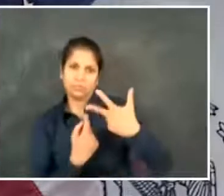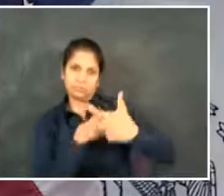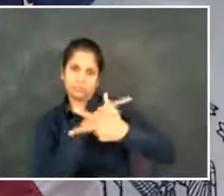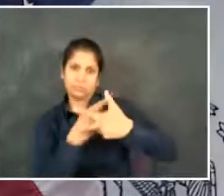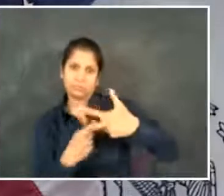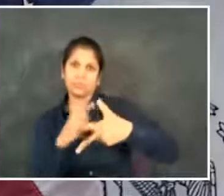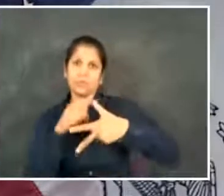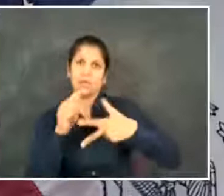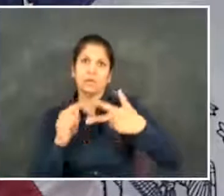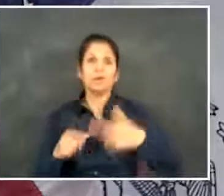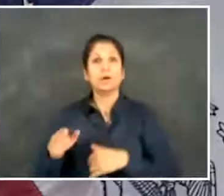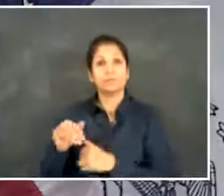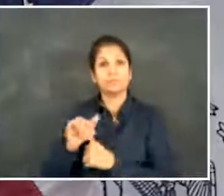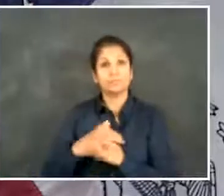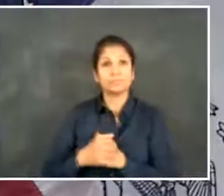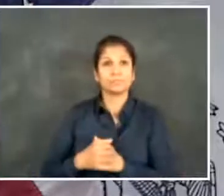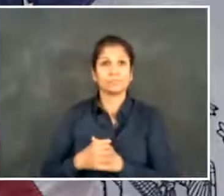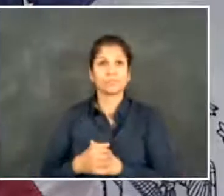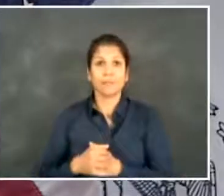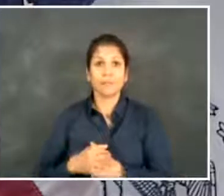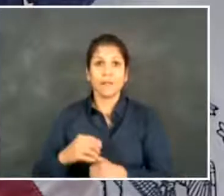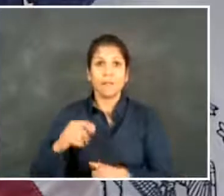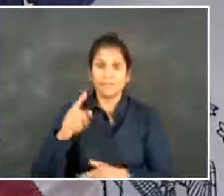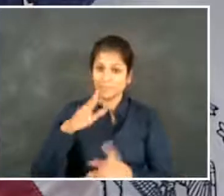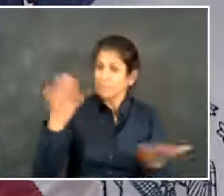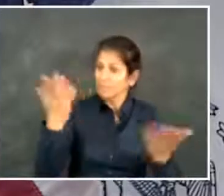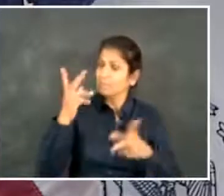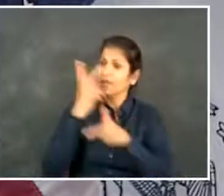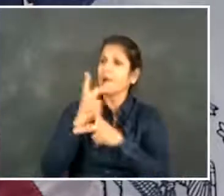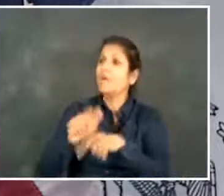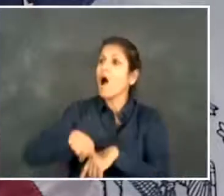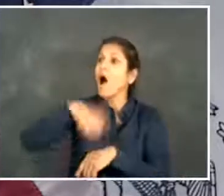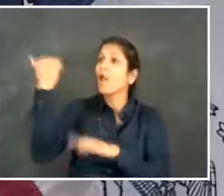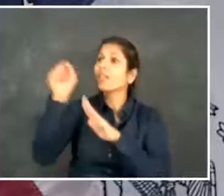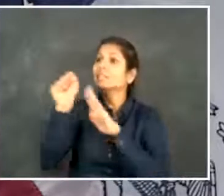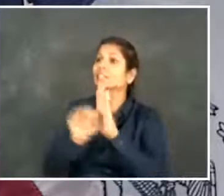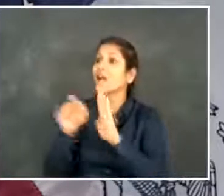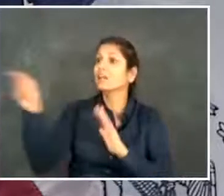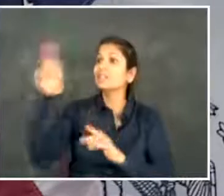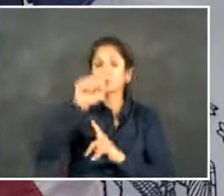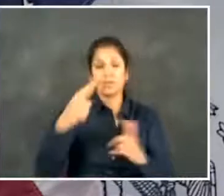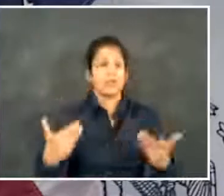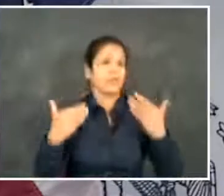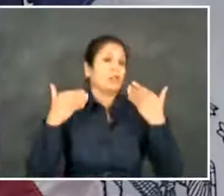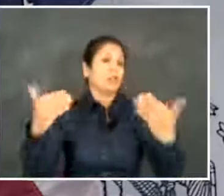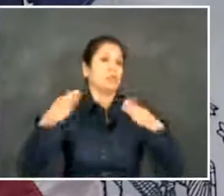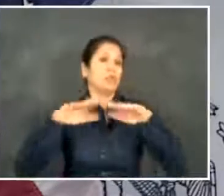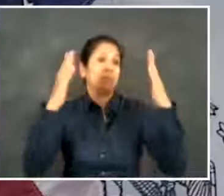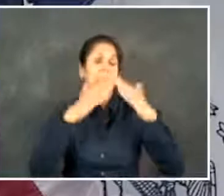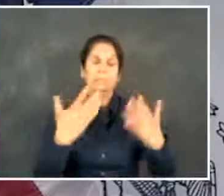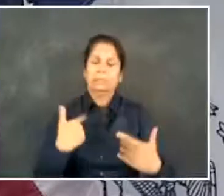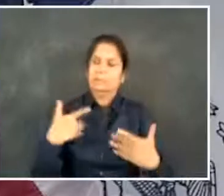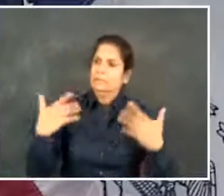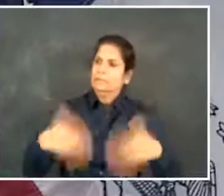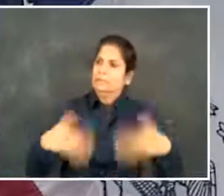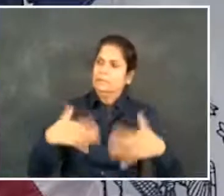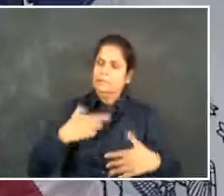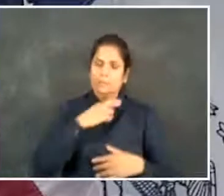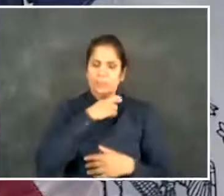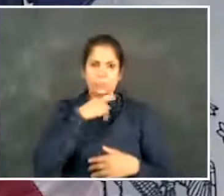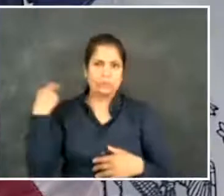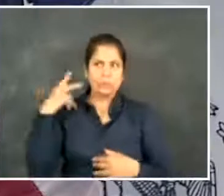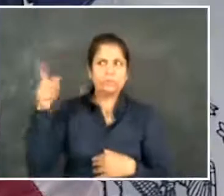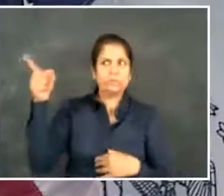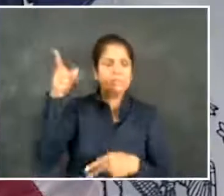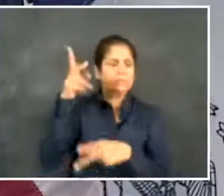them potentially to their deaths. And we will not allow that here in New York City. We're going